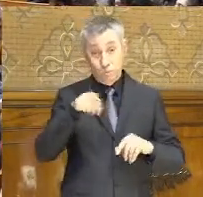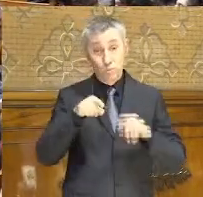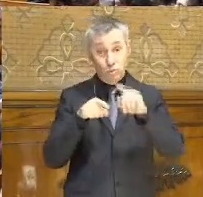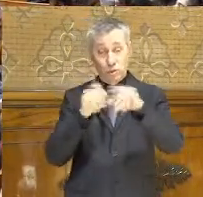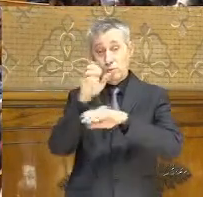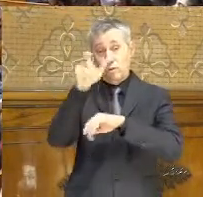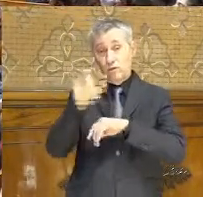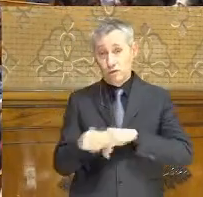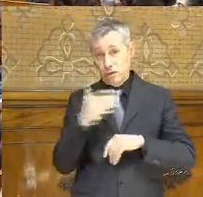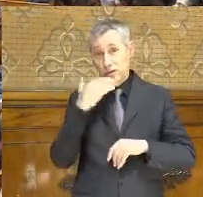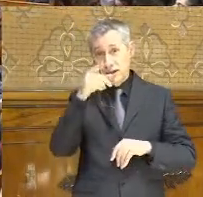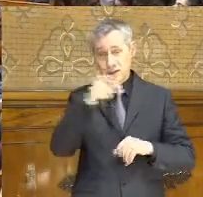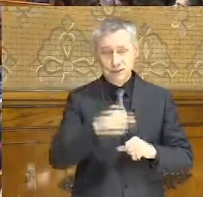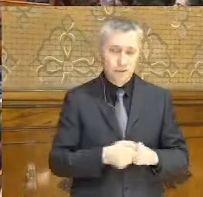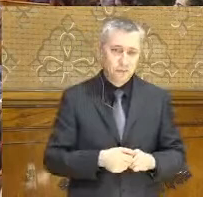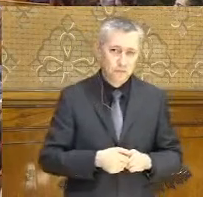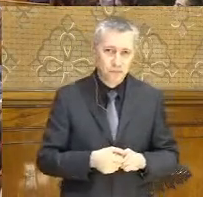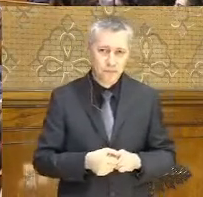Grazie a tutti.